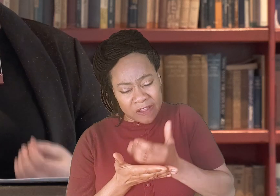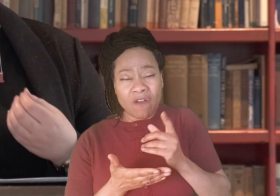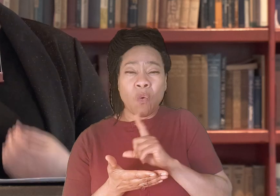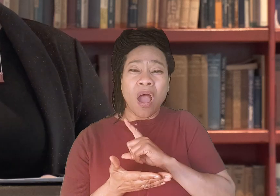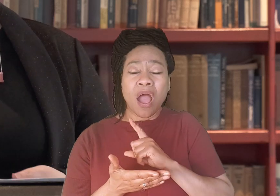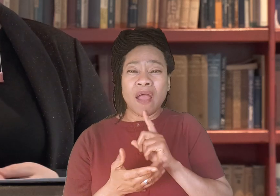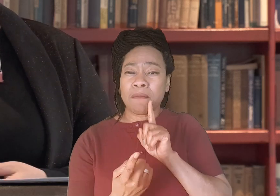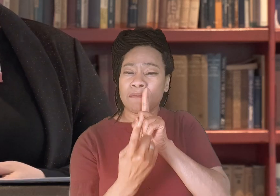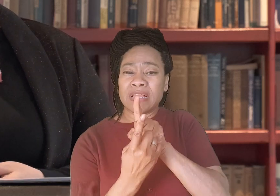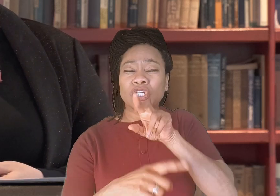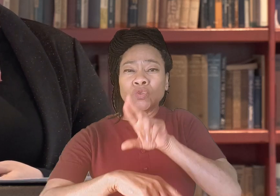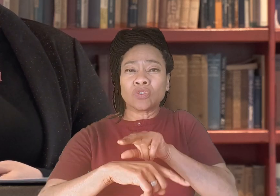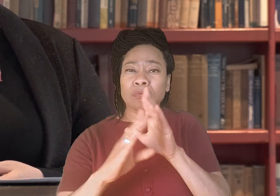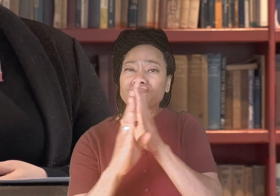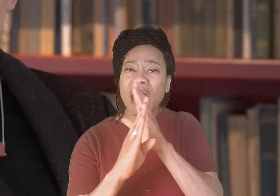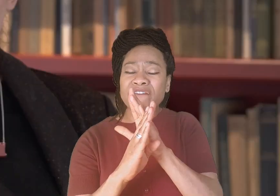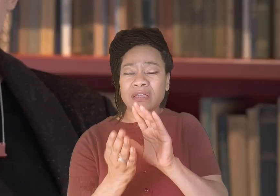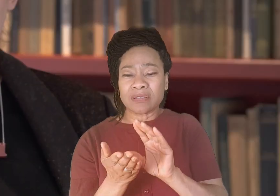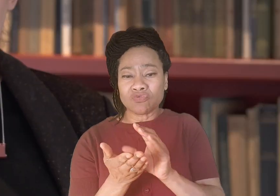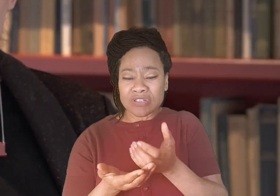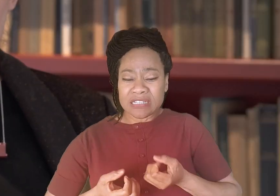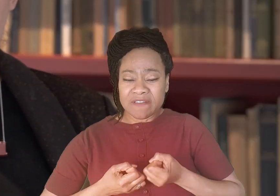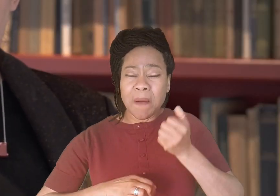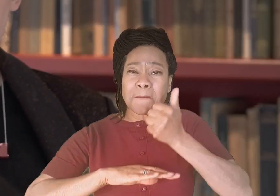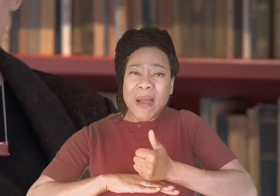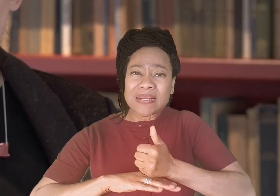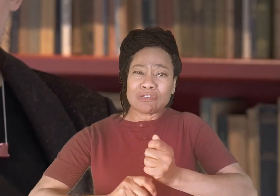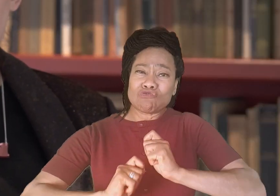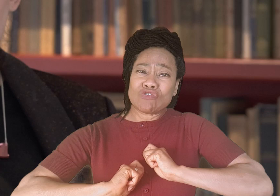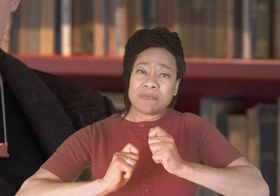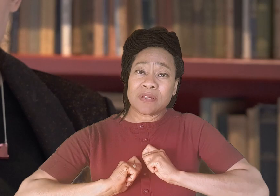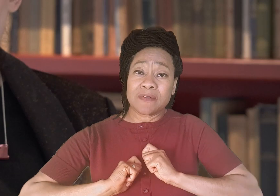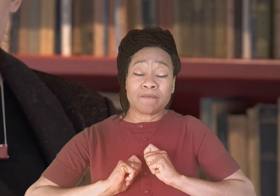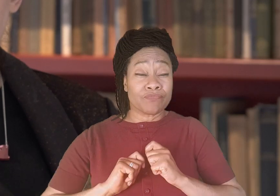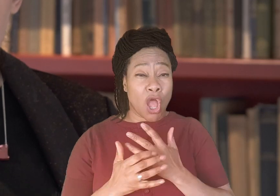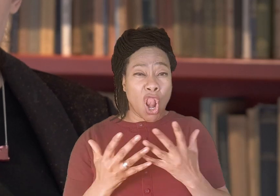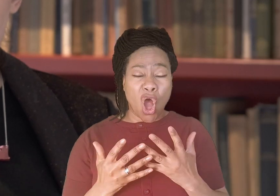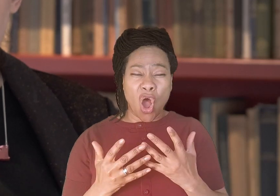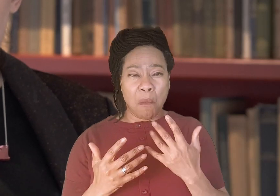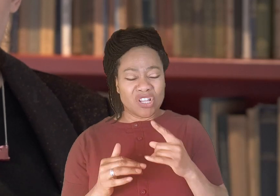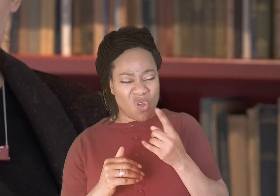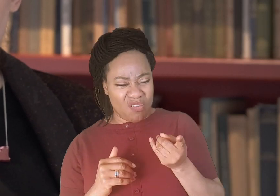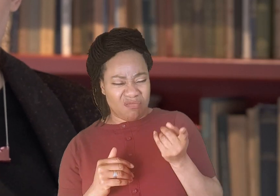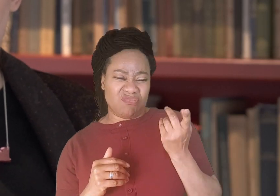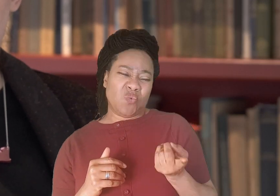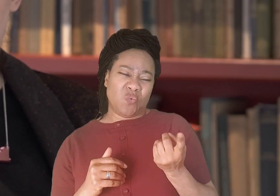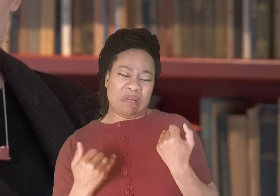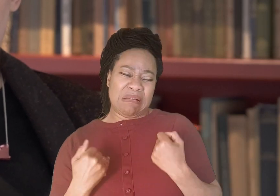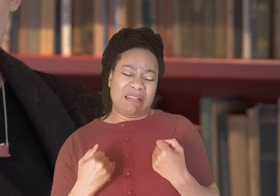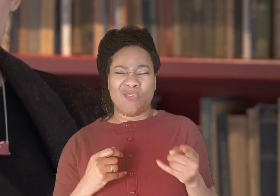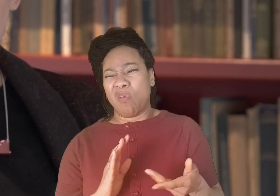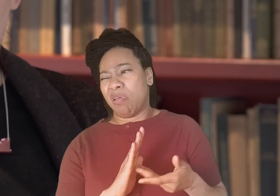receive basic treatment. And many fall foul to medical gaslighting and never get diagnosed at